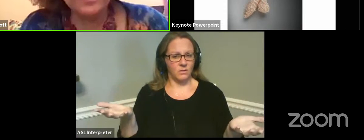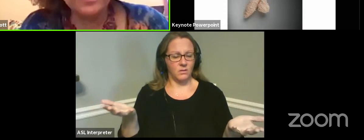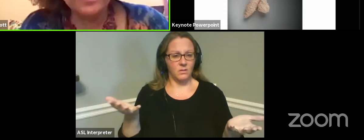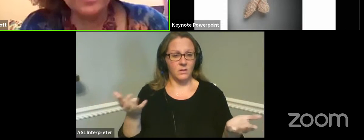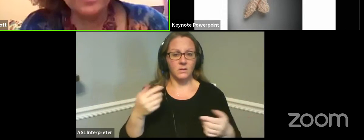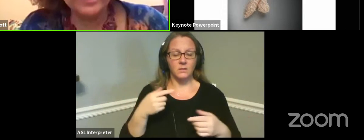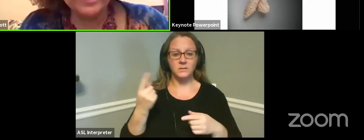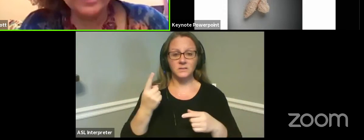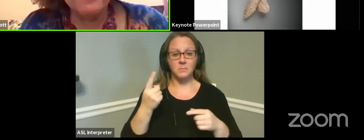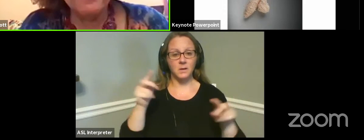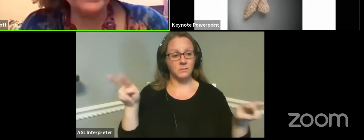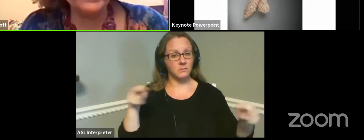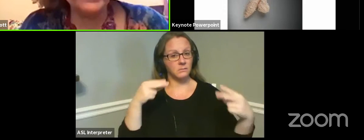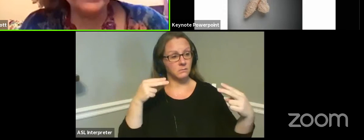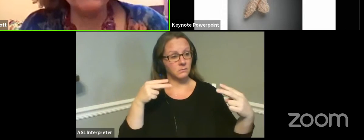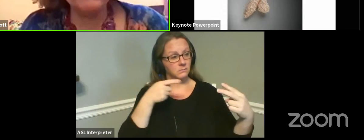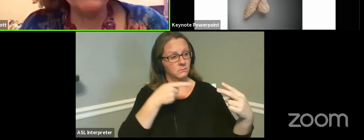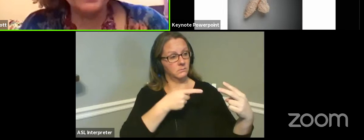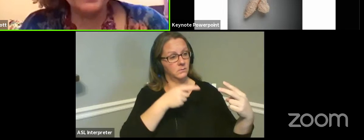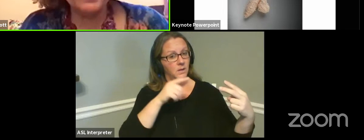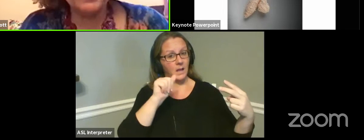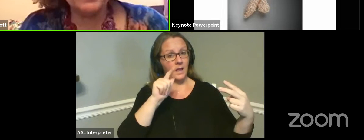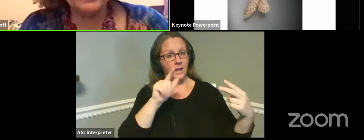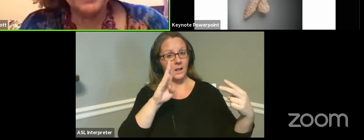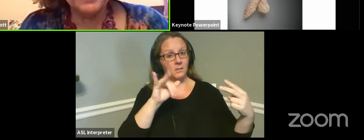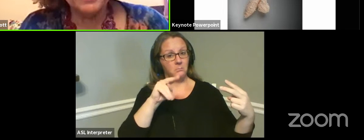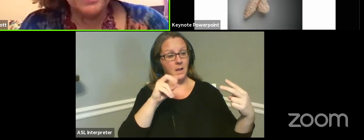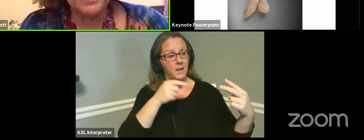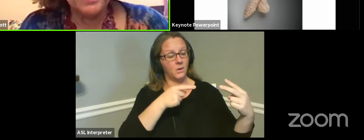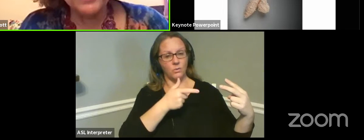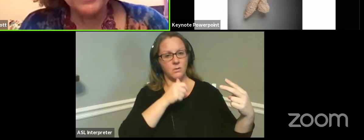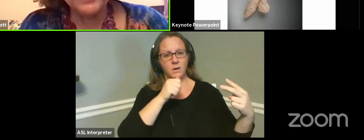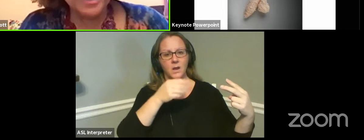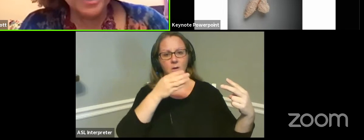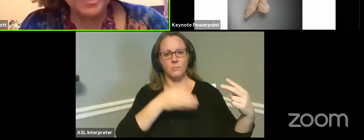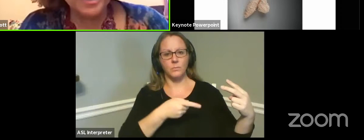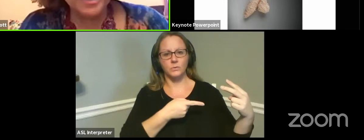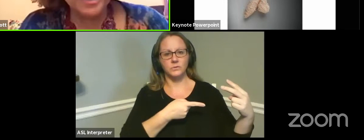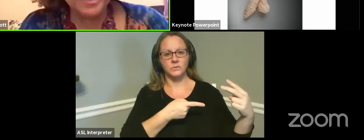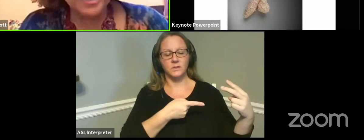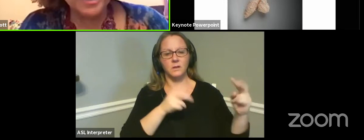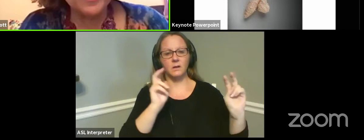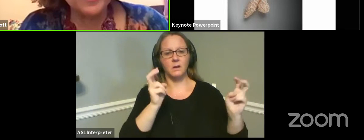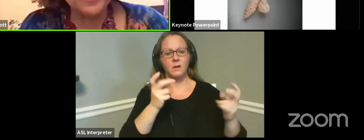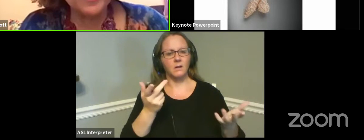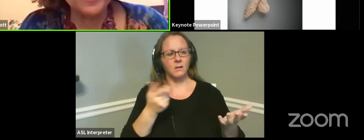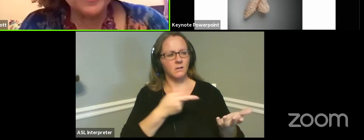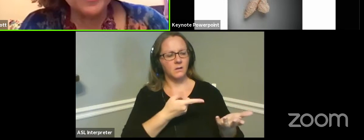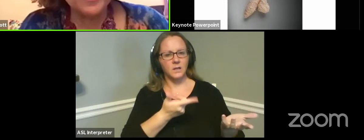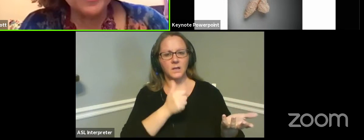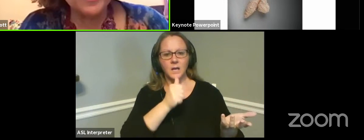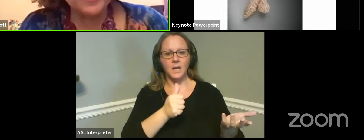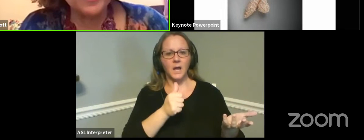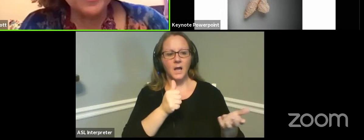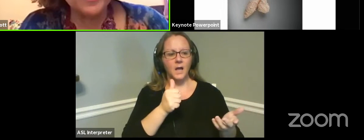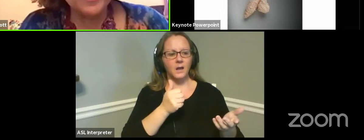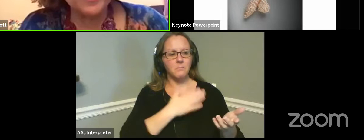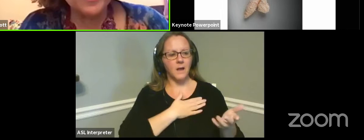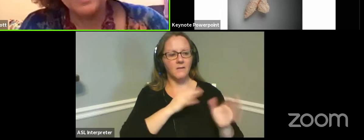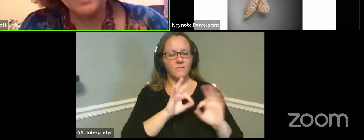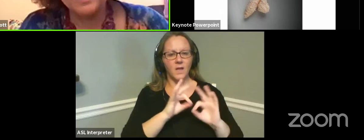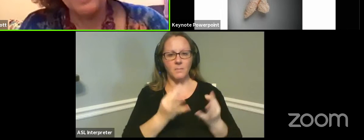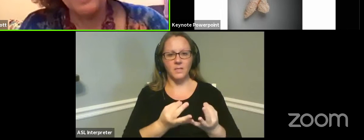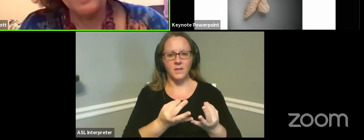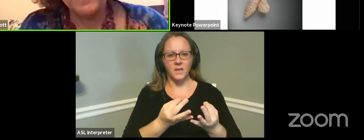Someone can look at them and no longer see them as their cousins who just have a skin tone.